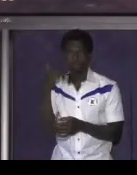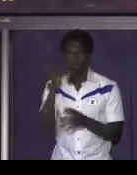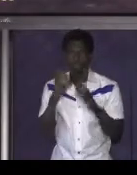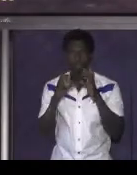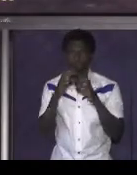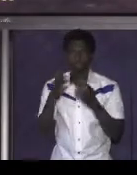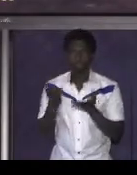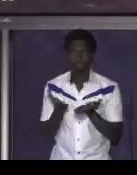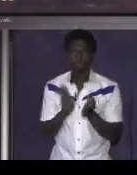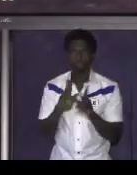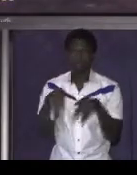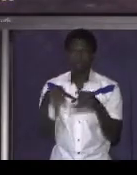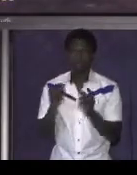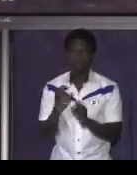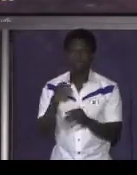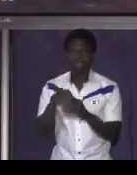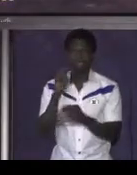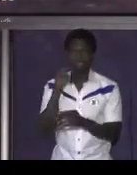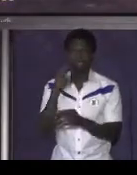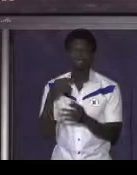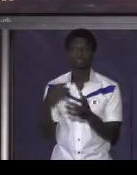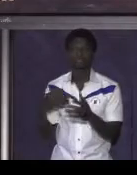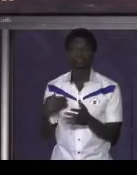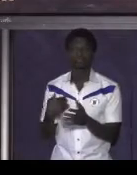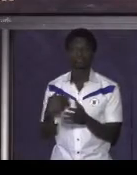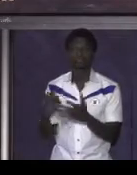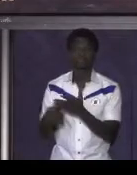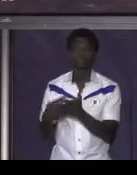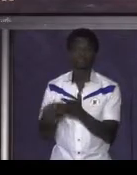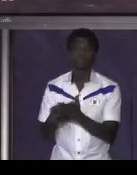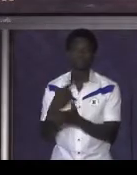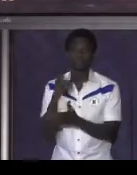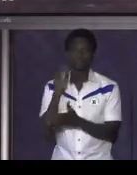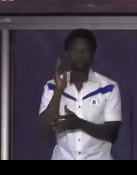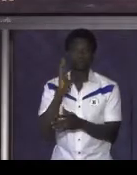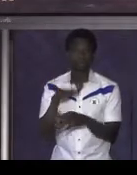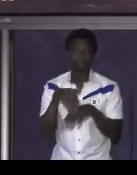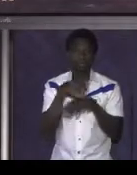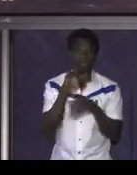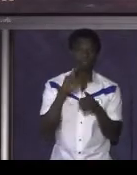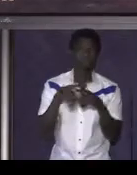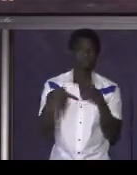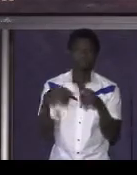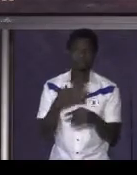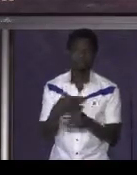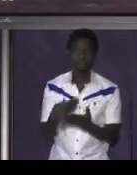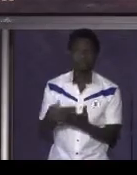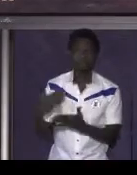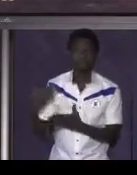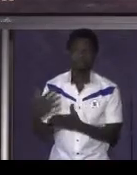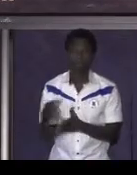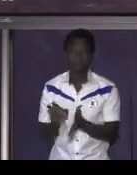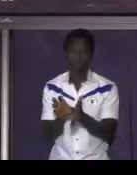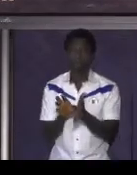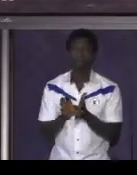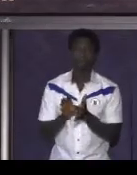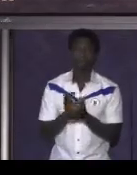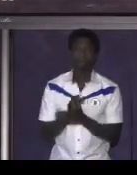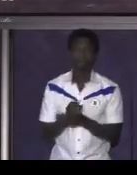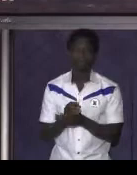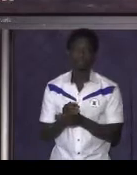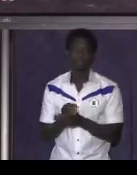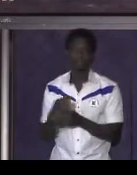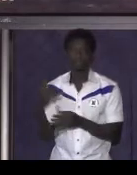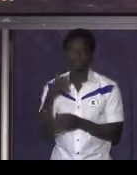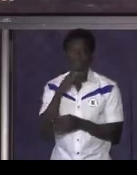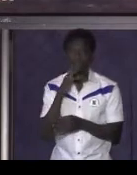service provider in Nigeria. I know at times you will have been sent to go and buy MTN, Airtel, or Globacom. They